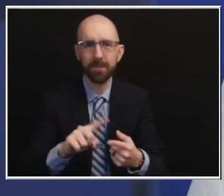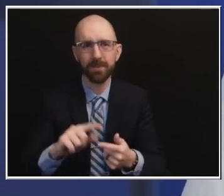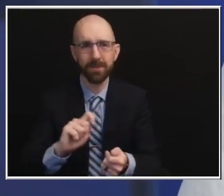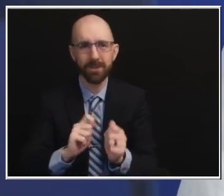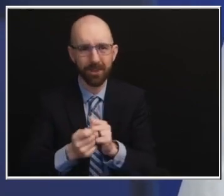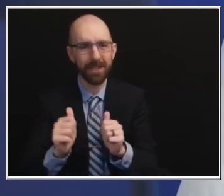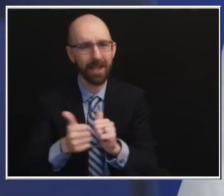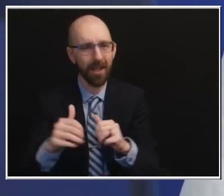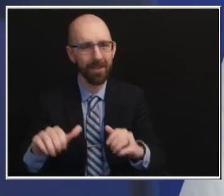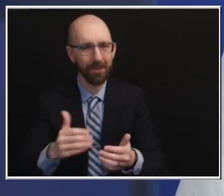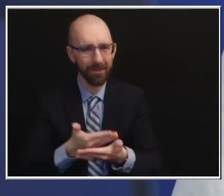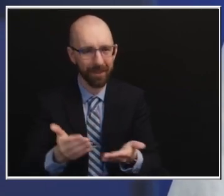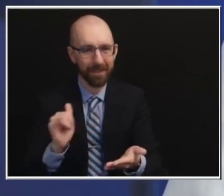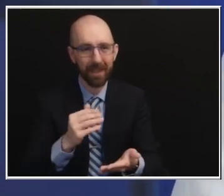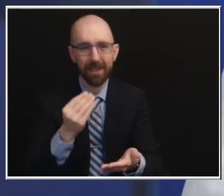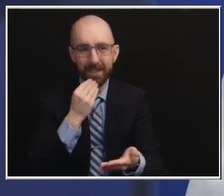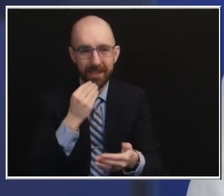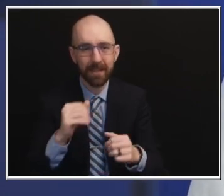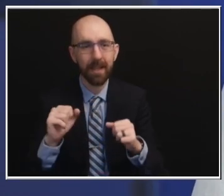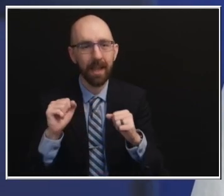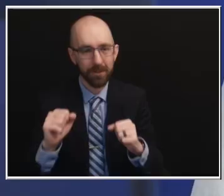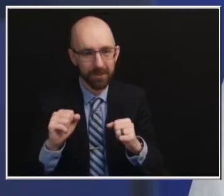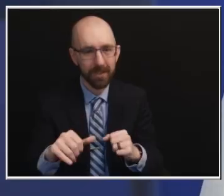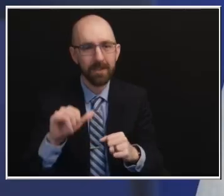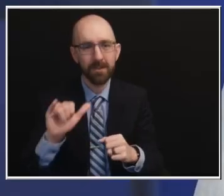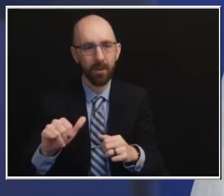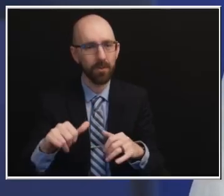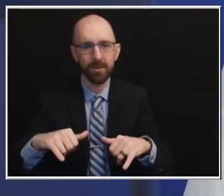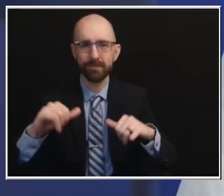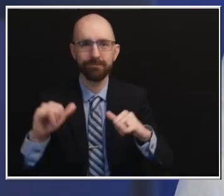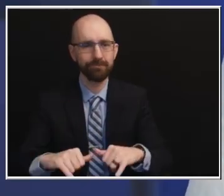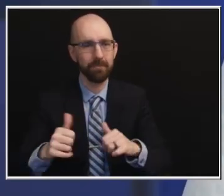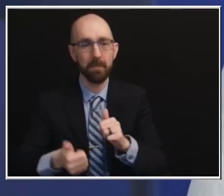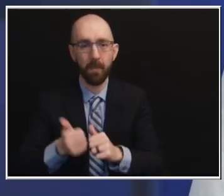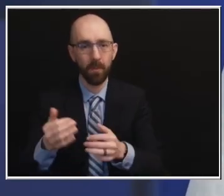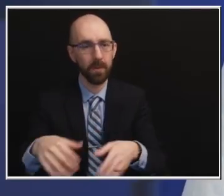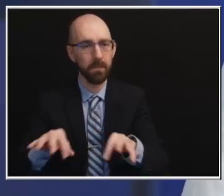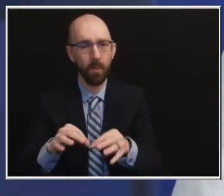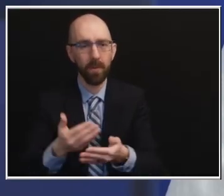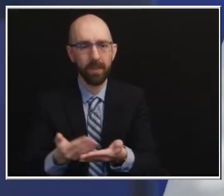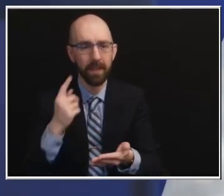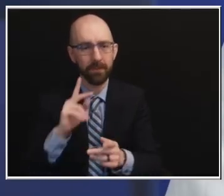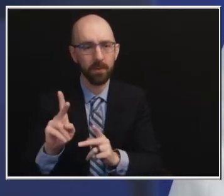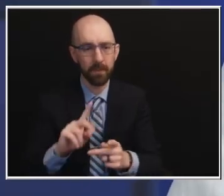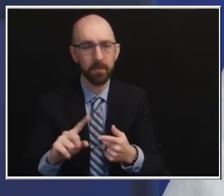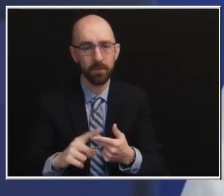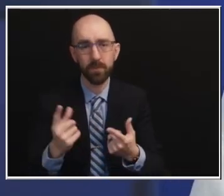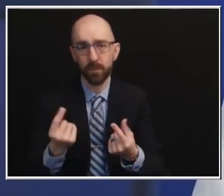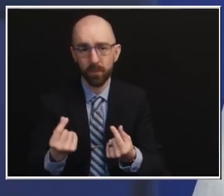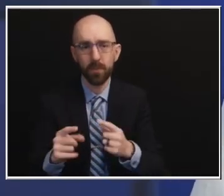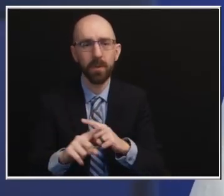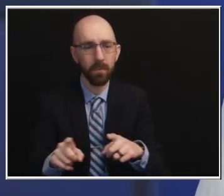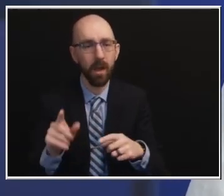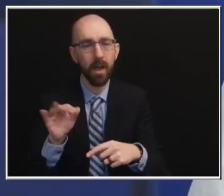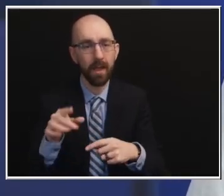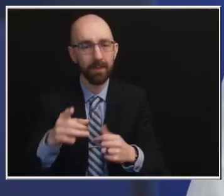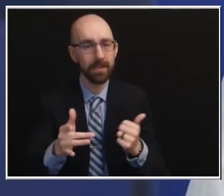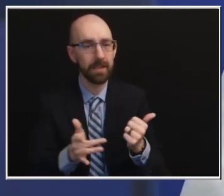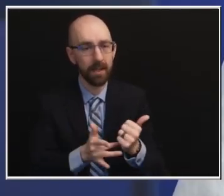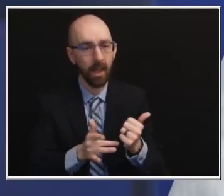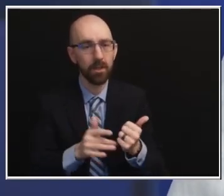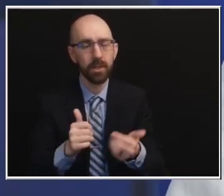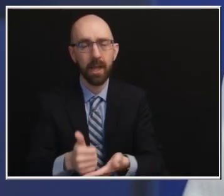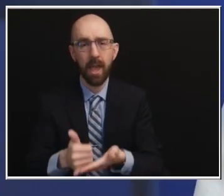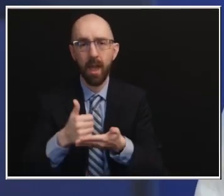like eat and exercise. Those remain the most important things for people to do. But if this technology can help us